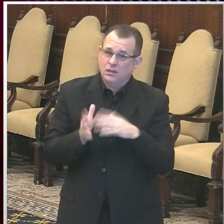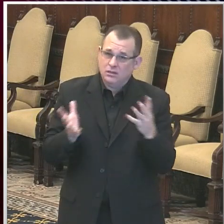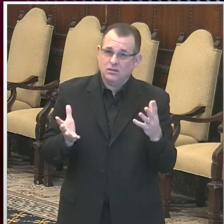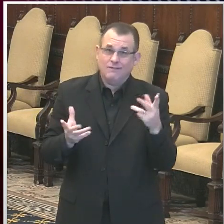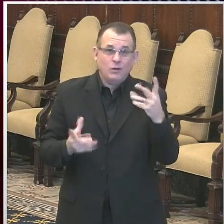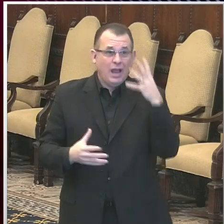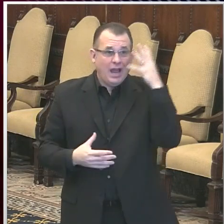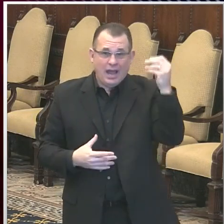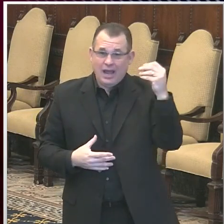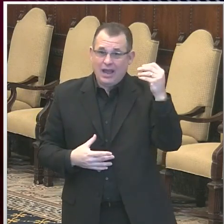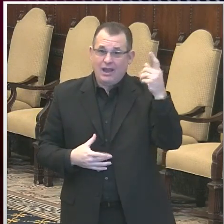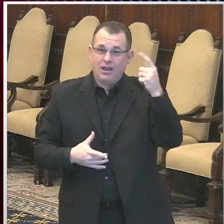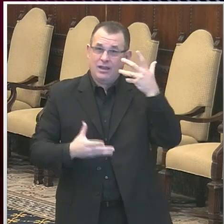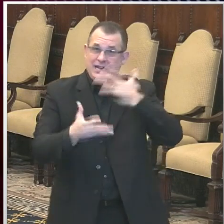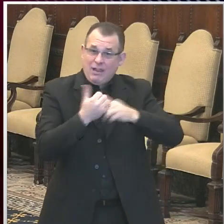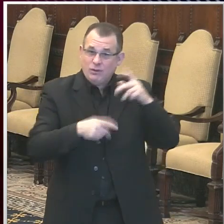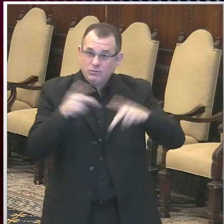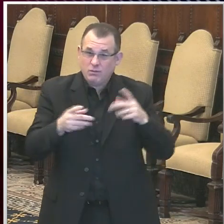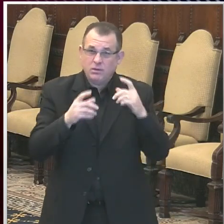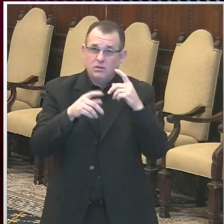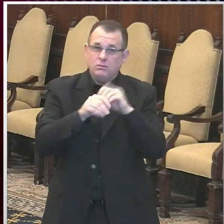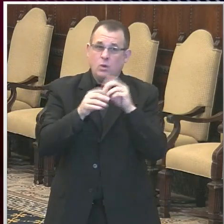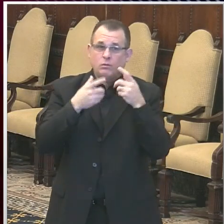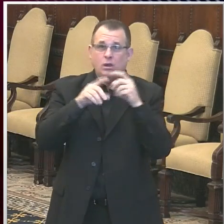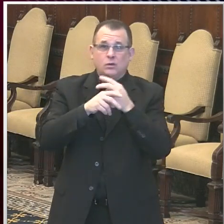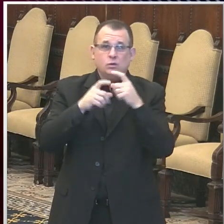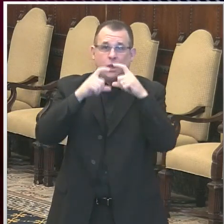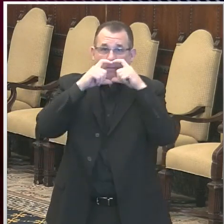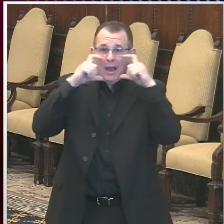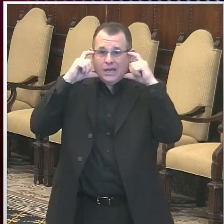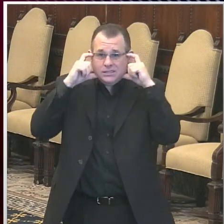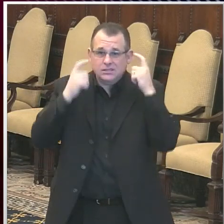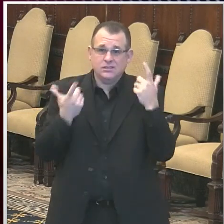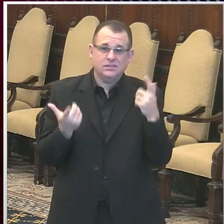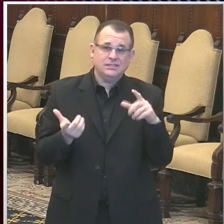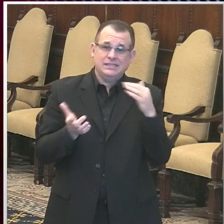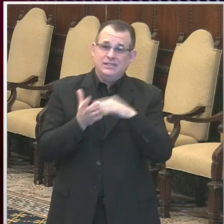you're around other people, wear a mask. More information, again, is on our website,